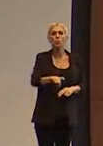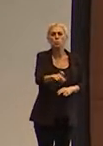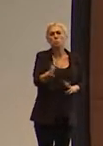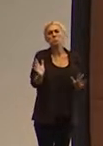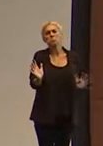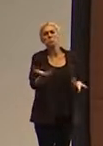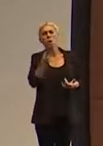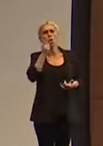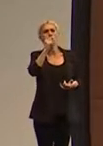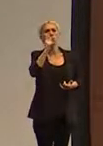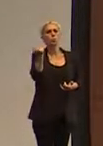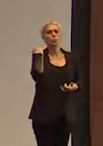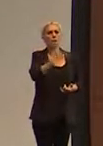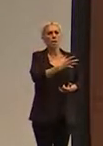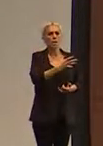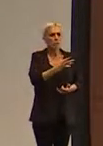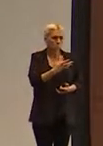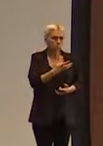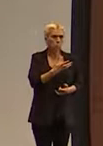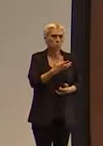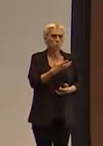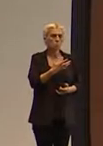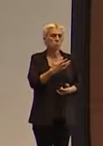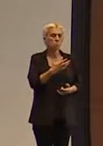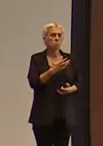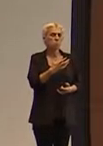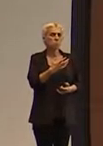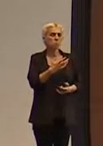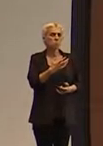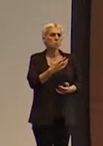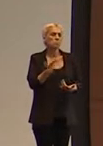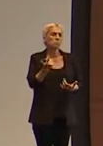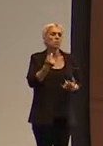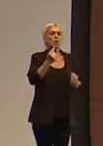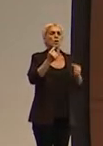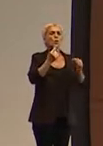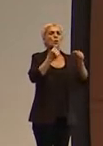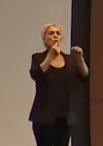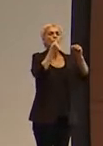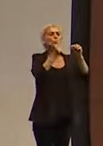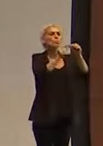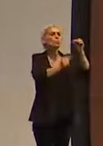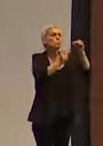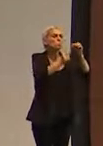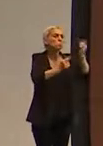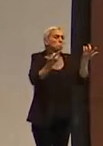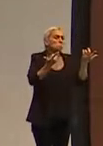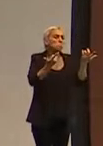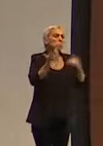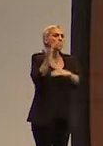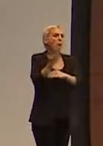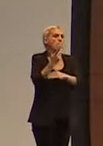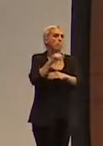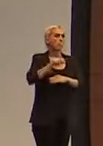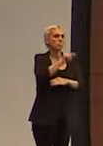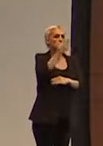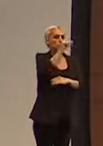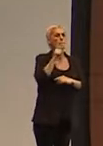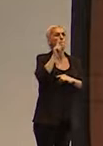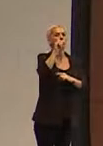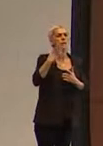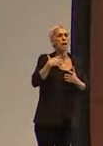most of these worms nine of these worms went to a grape or fructose